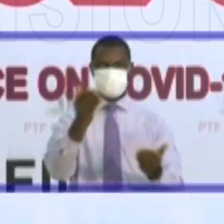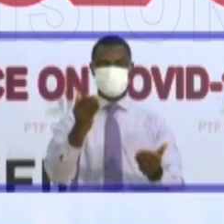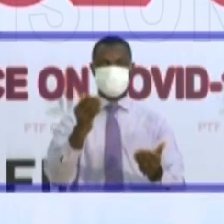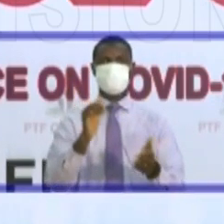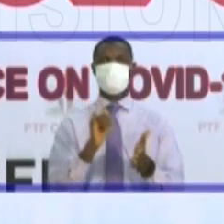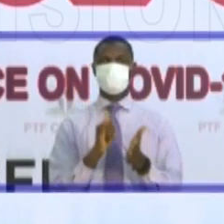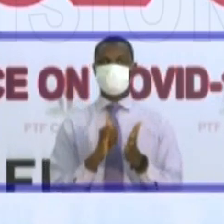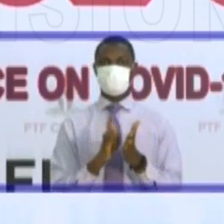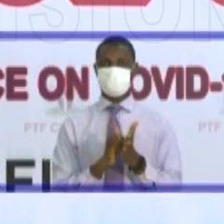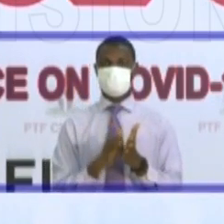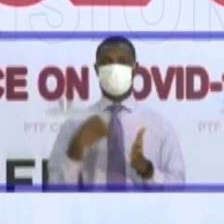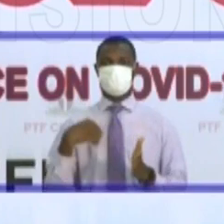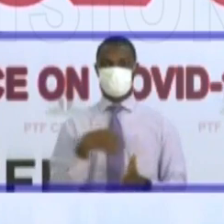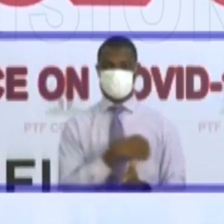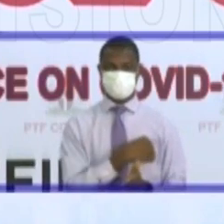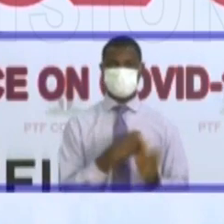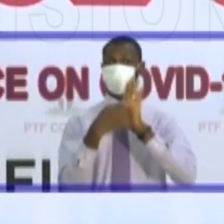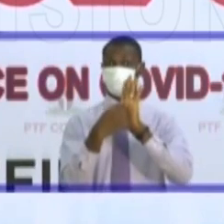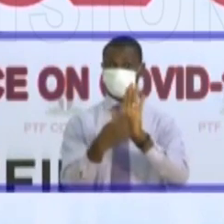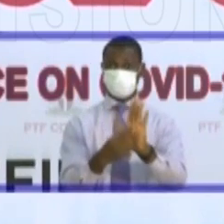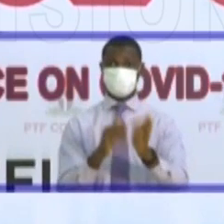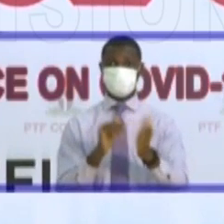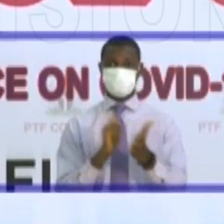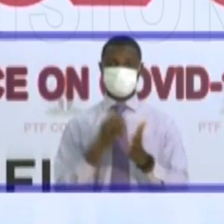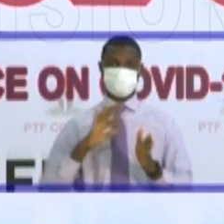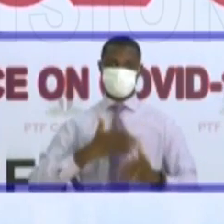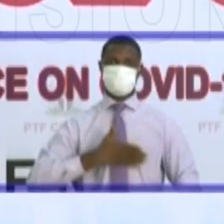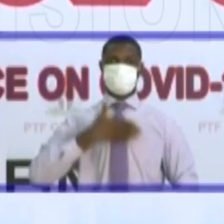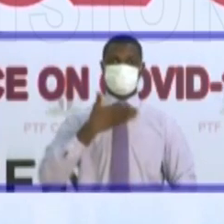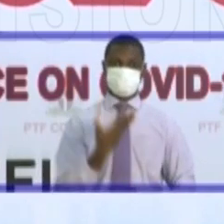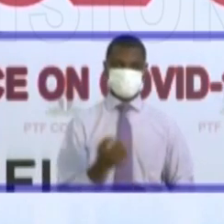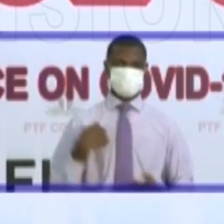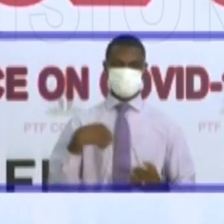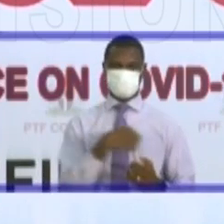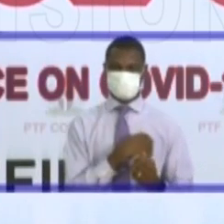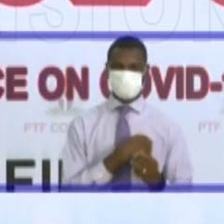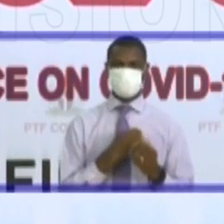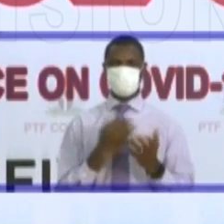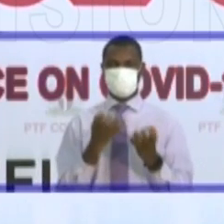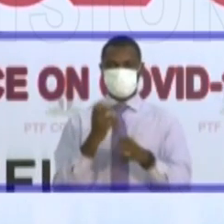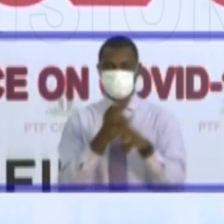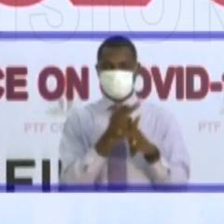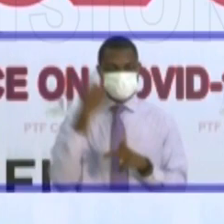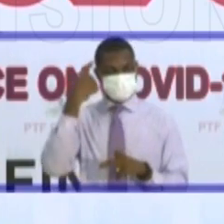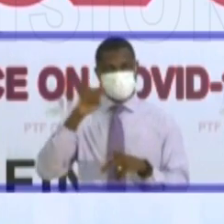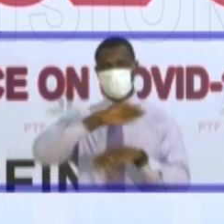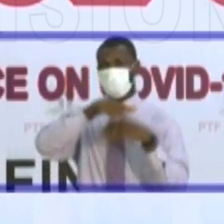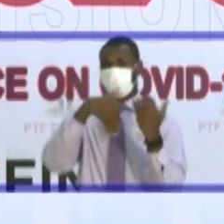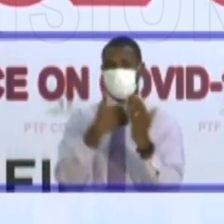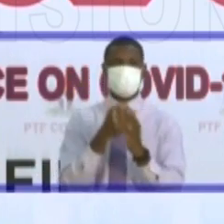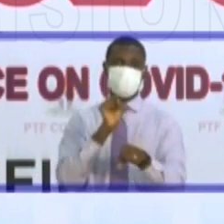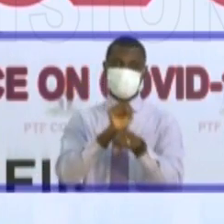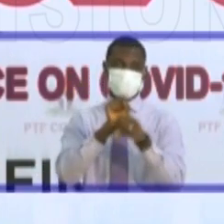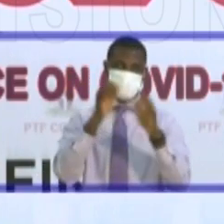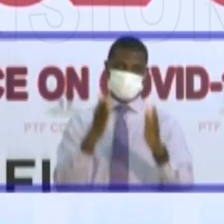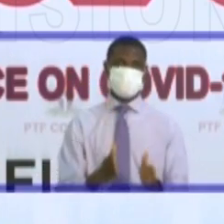that as a show of magnanimity and concern for all categories of employees, Mr. President